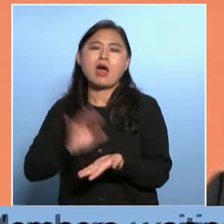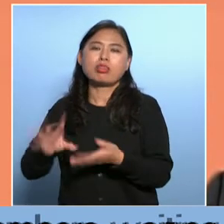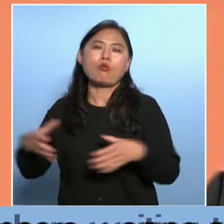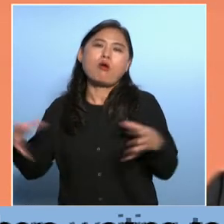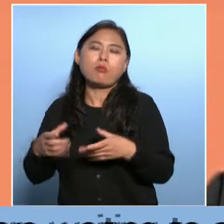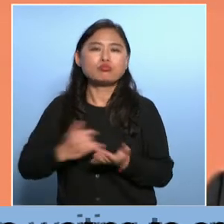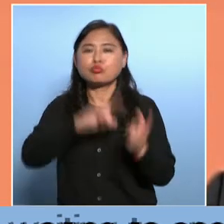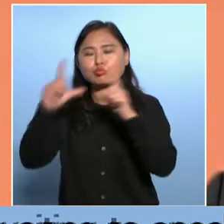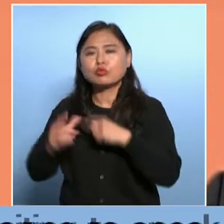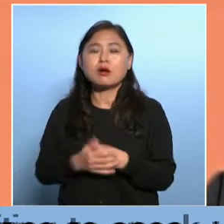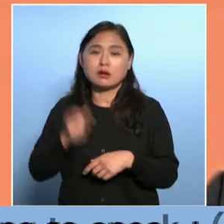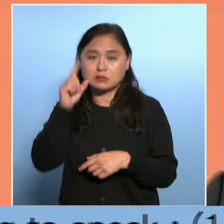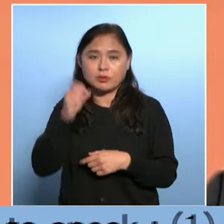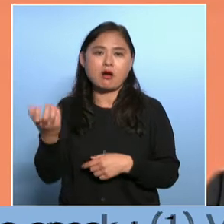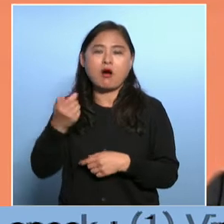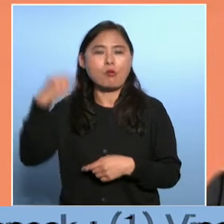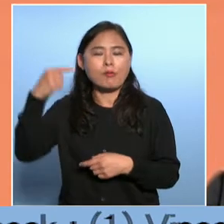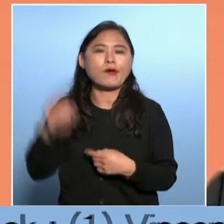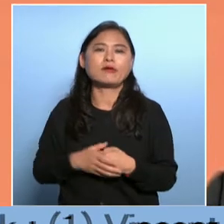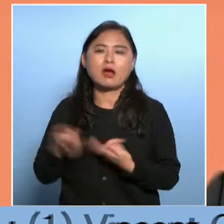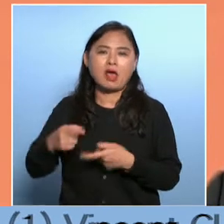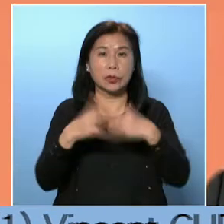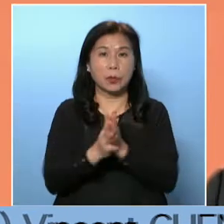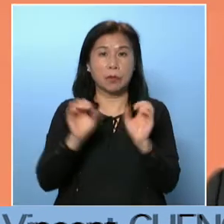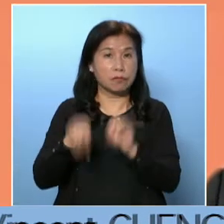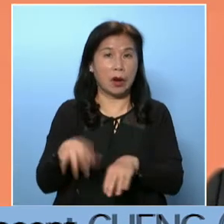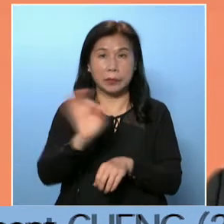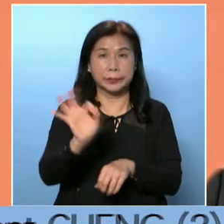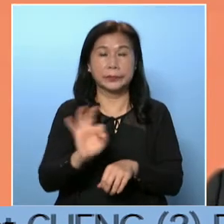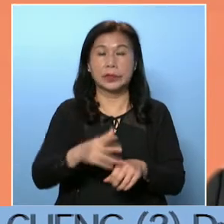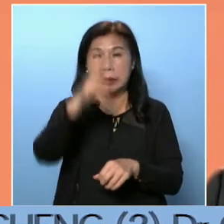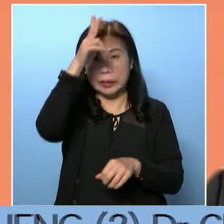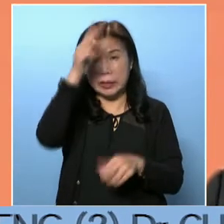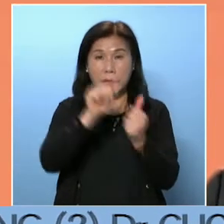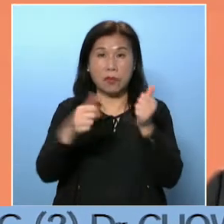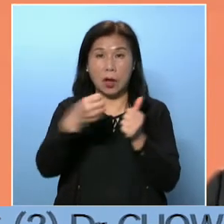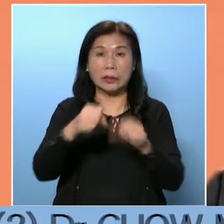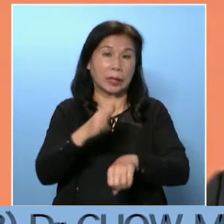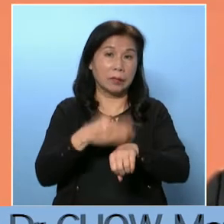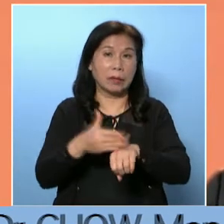to a certain extent, we are the victim of overlax